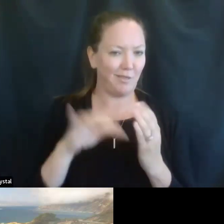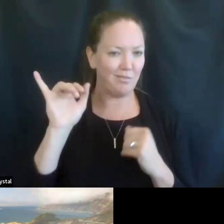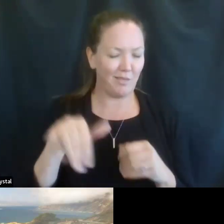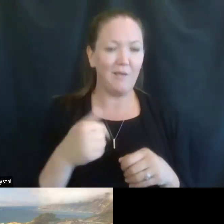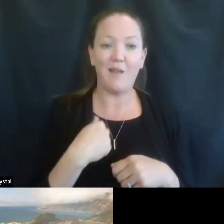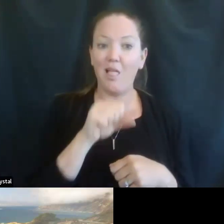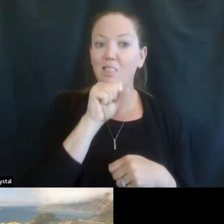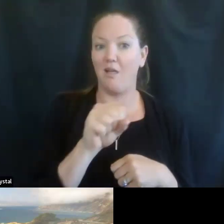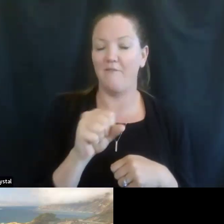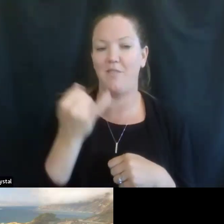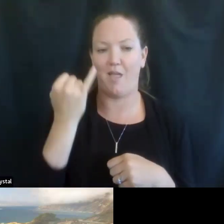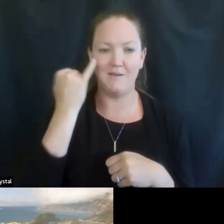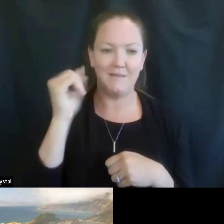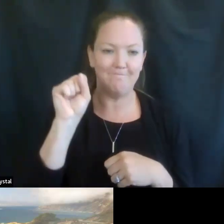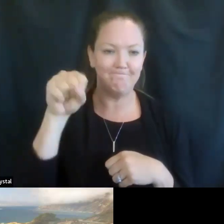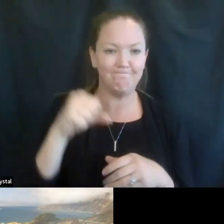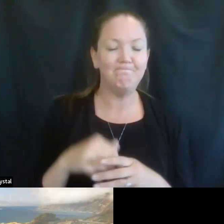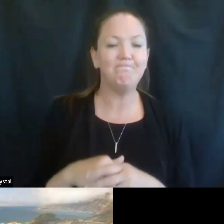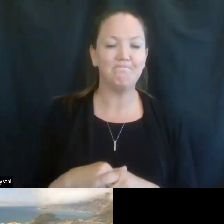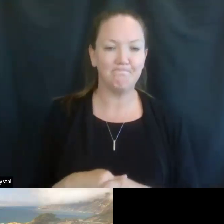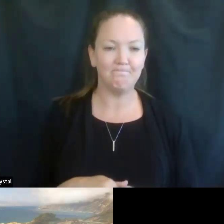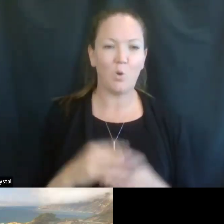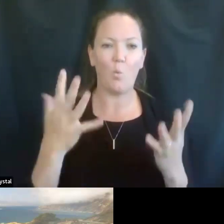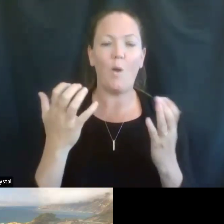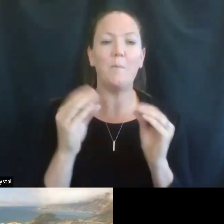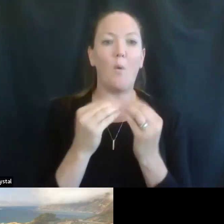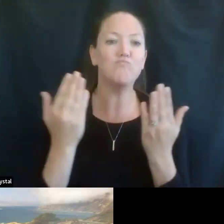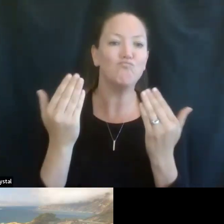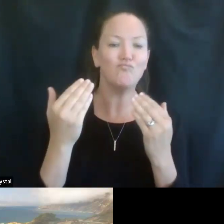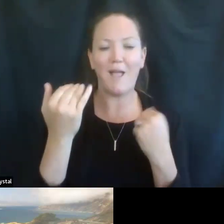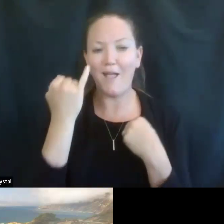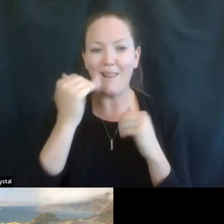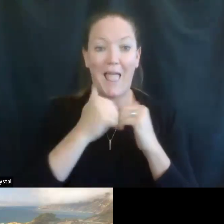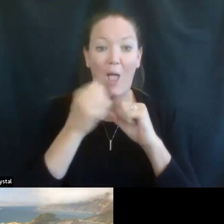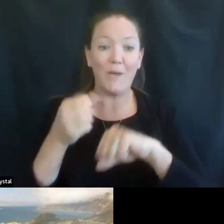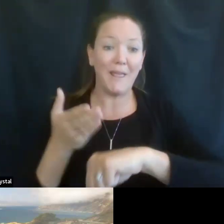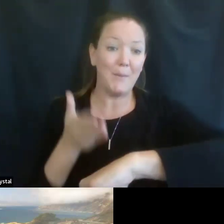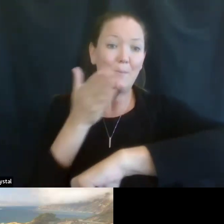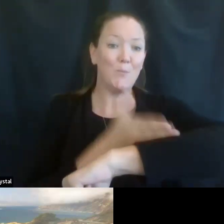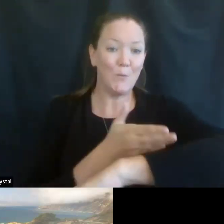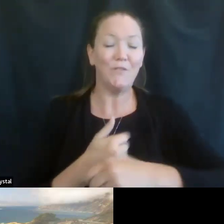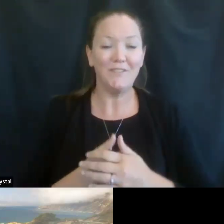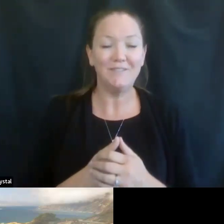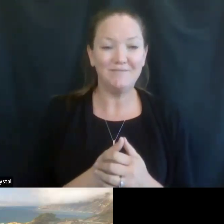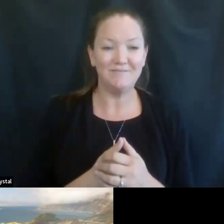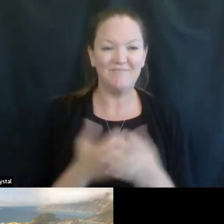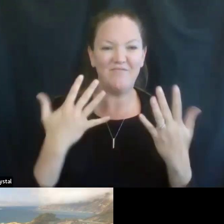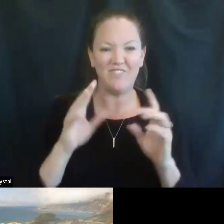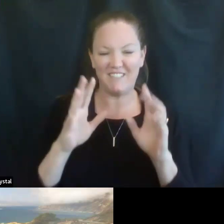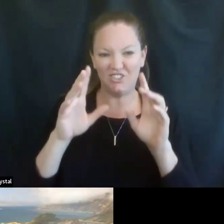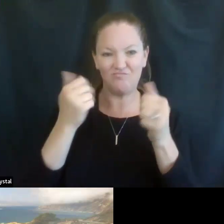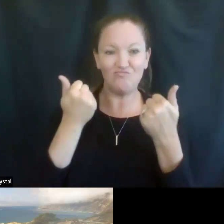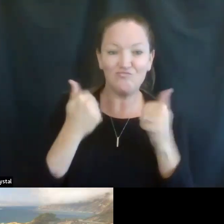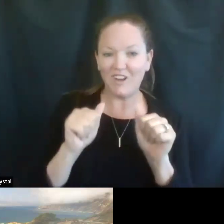the idea and would love more ideas how we can improve it once folks take a look at the test link and